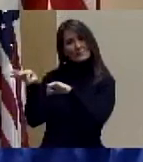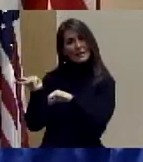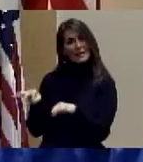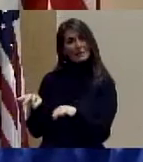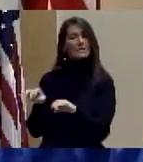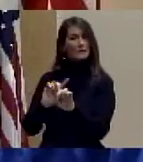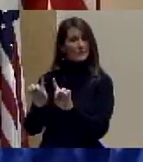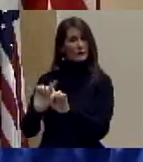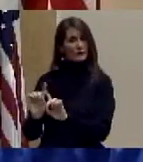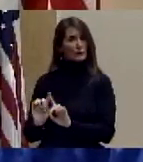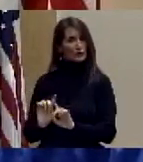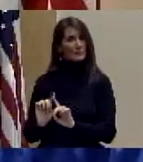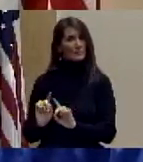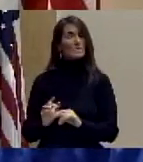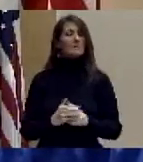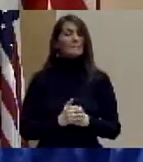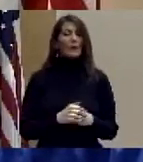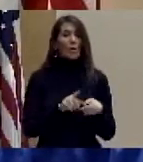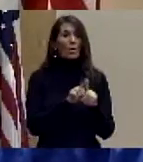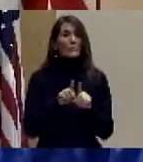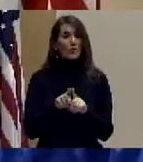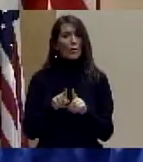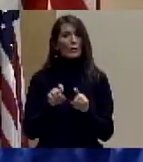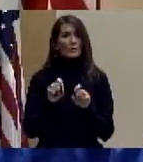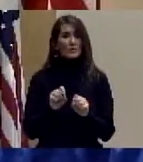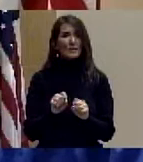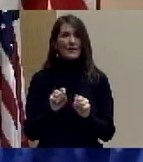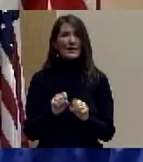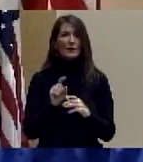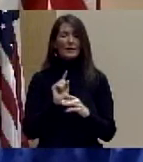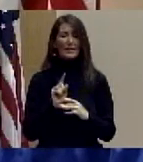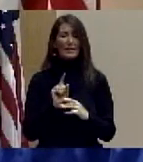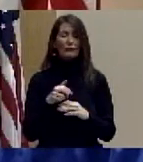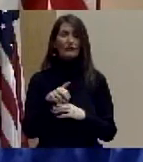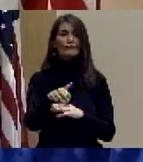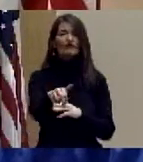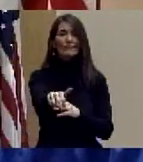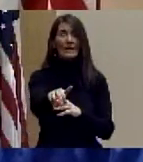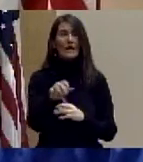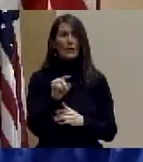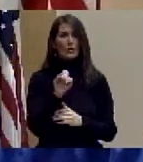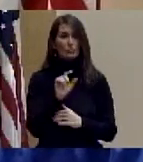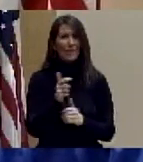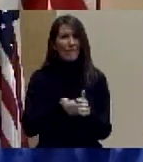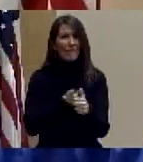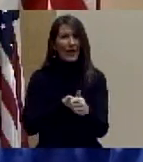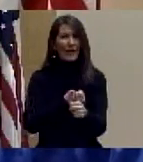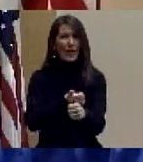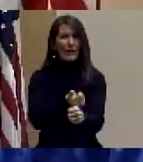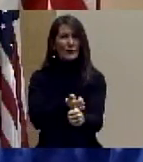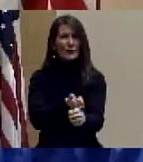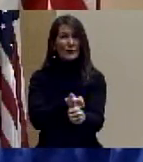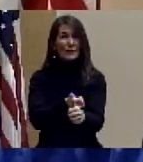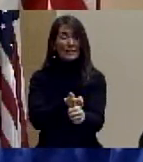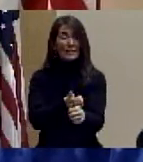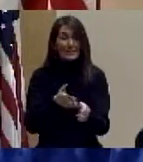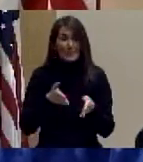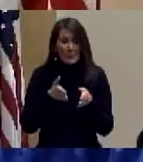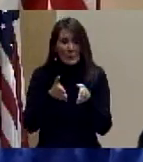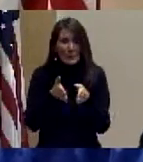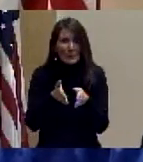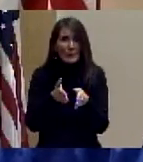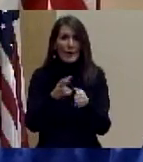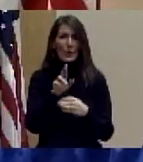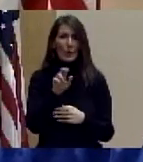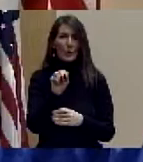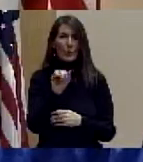interpretive trailheads and a chance to ride the rail line, because much of the trail follows the path of the narrow gauge